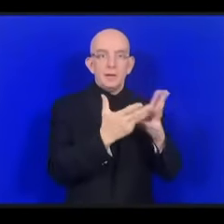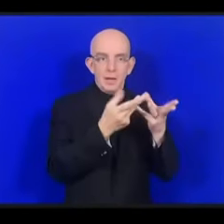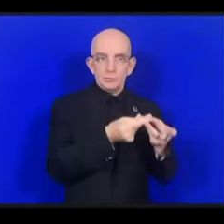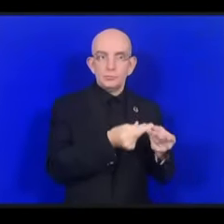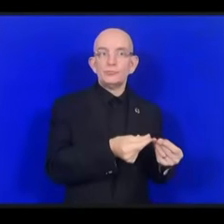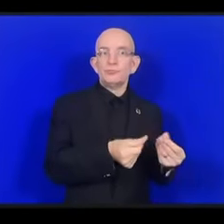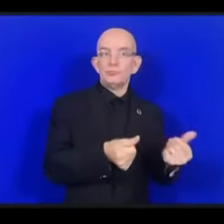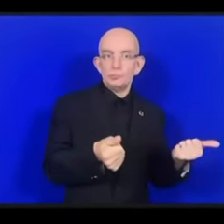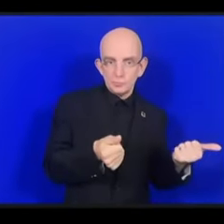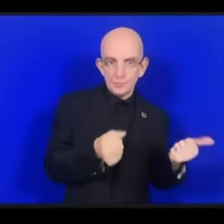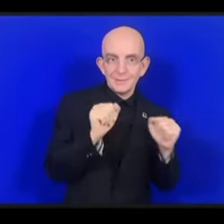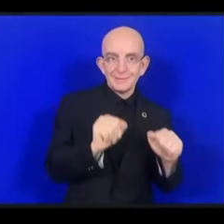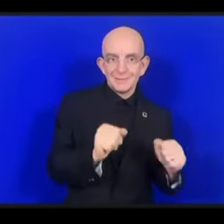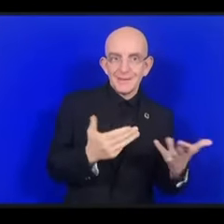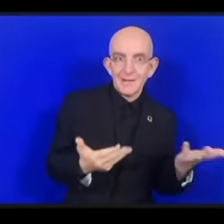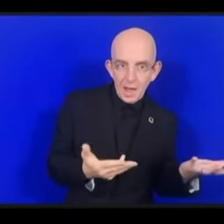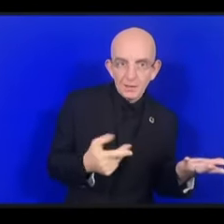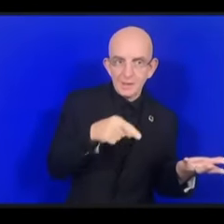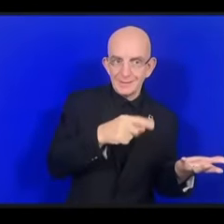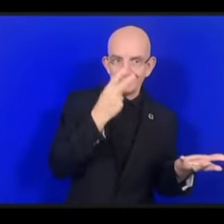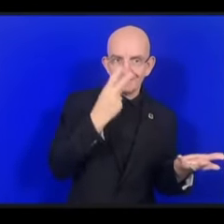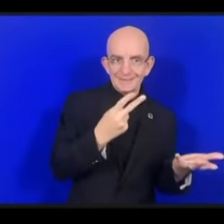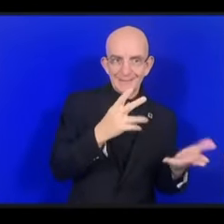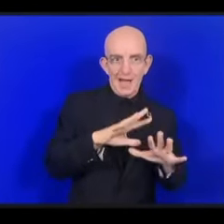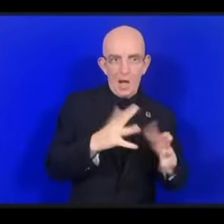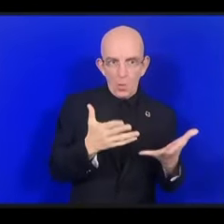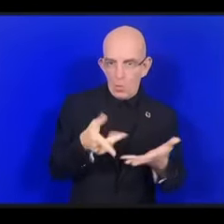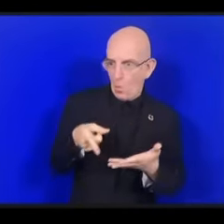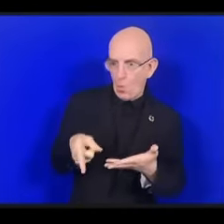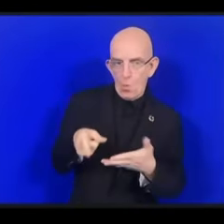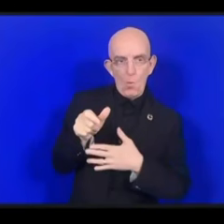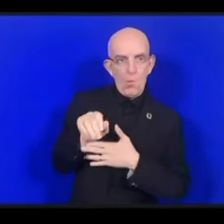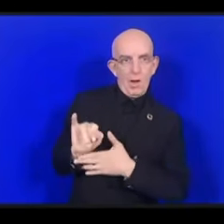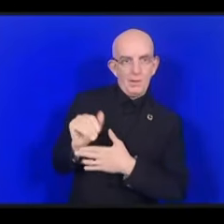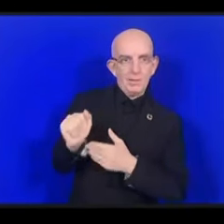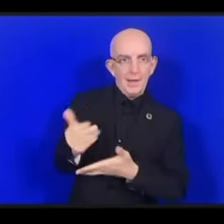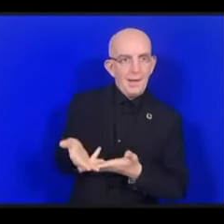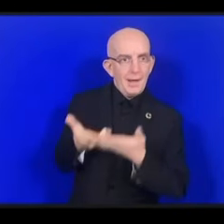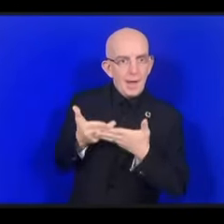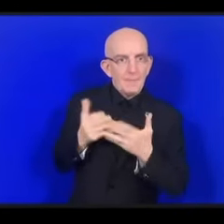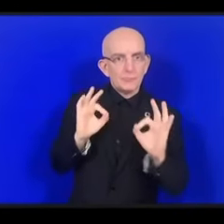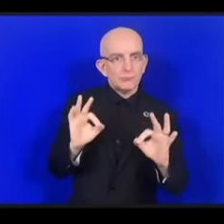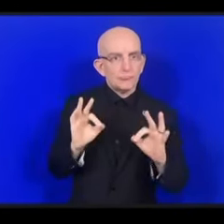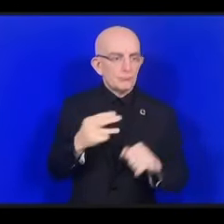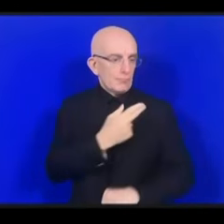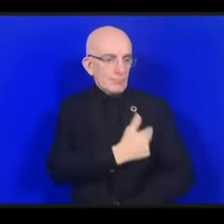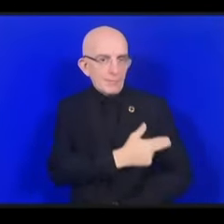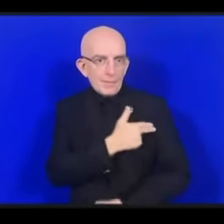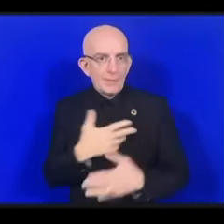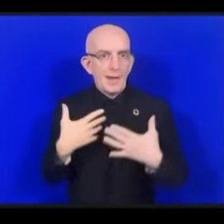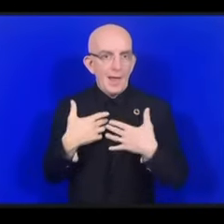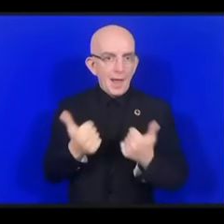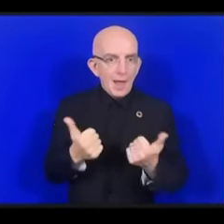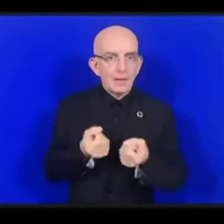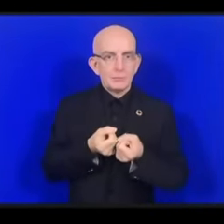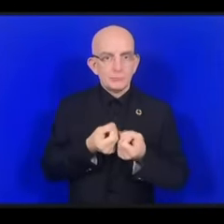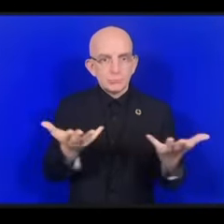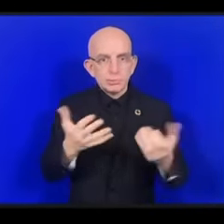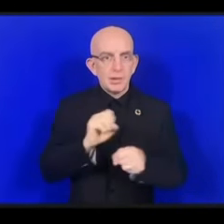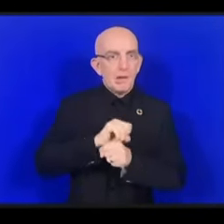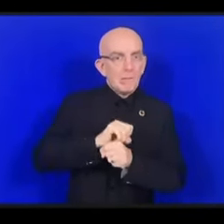pandemics, advance universal health care, ensure gender mainstreaming in all our different programs and